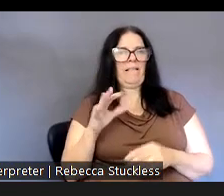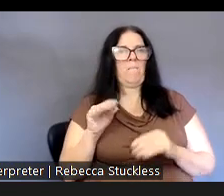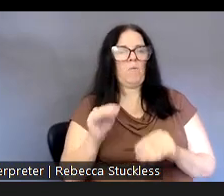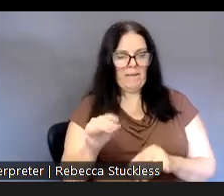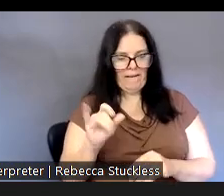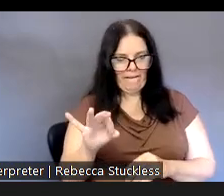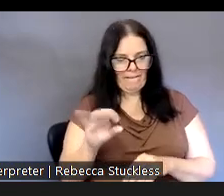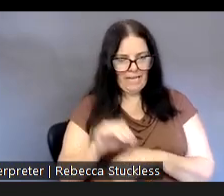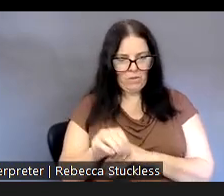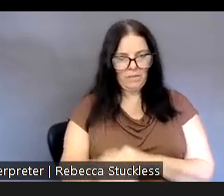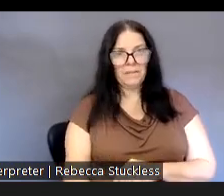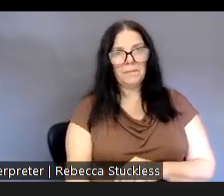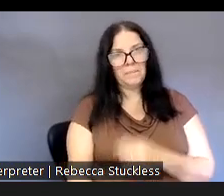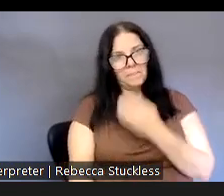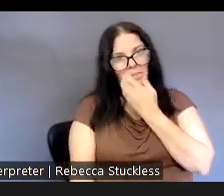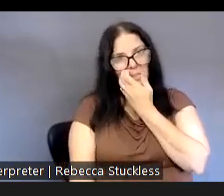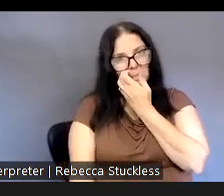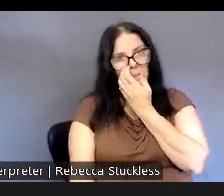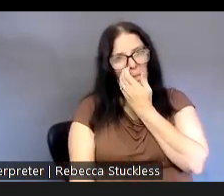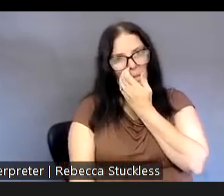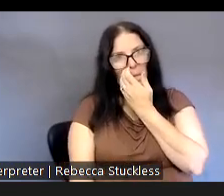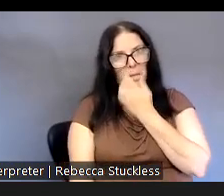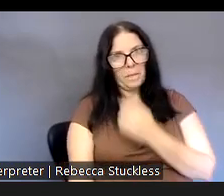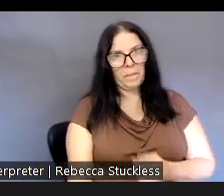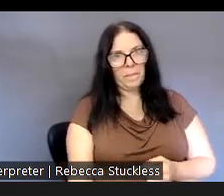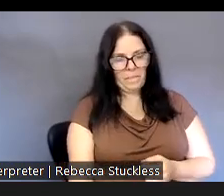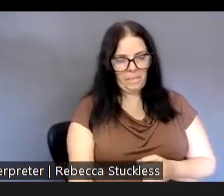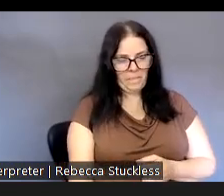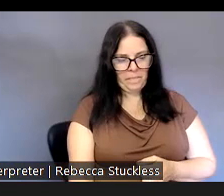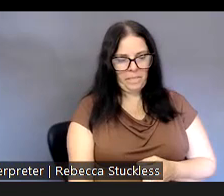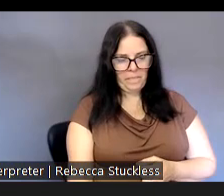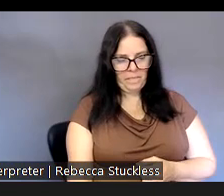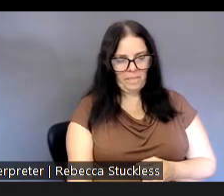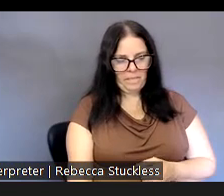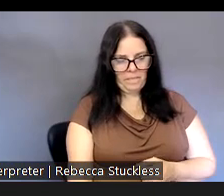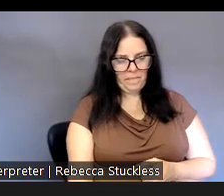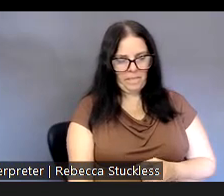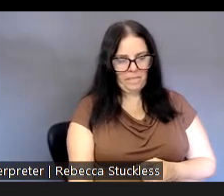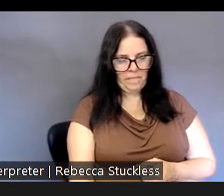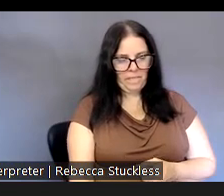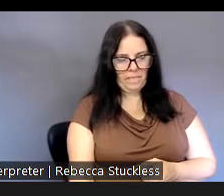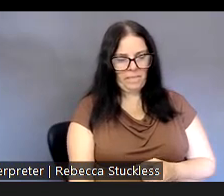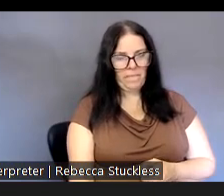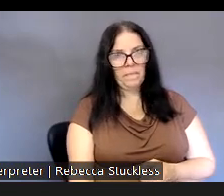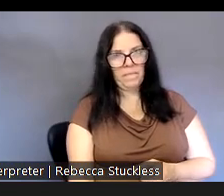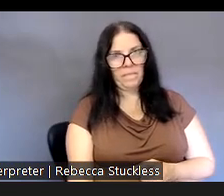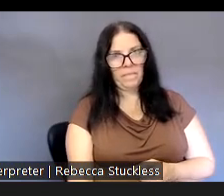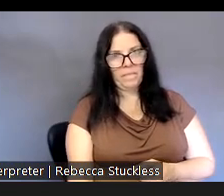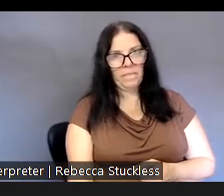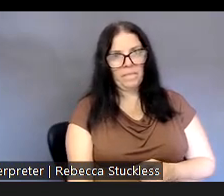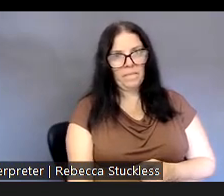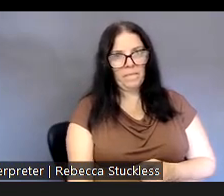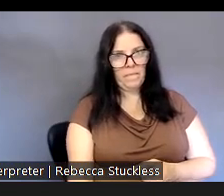And if the first force was characterized by that fancy word we used, a hermeneutic